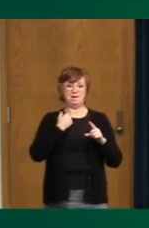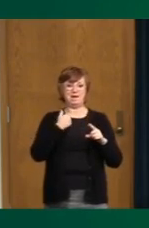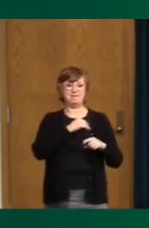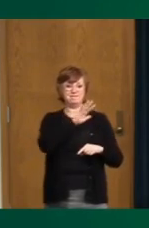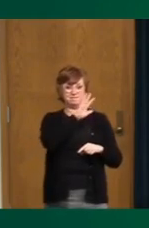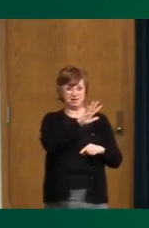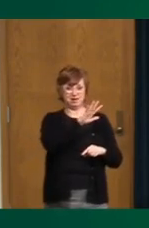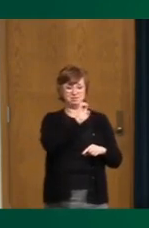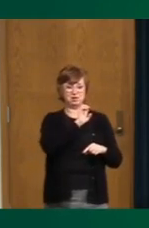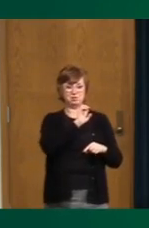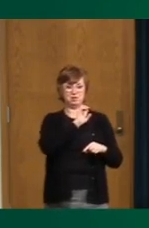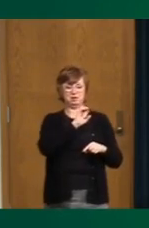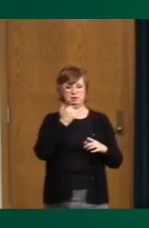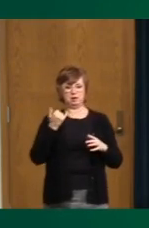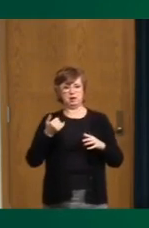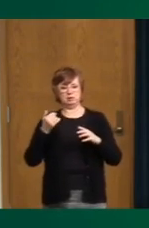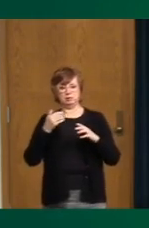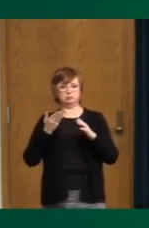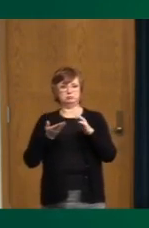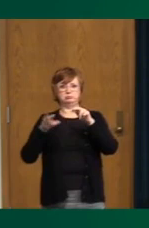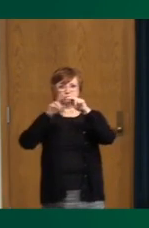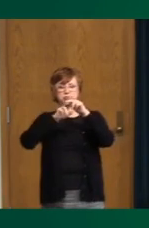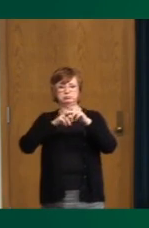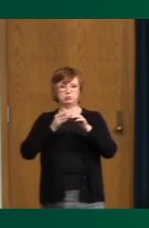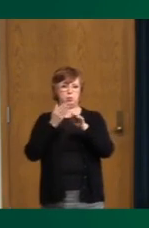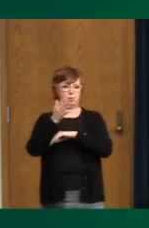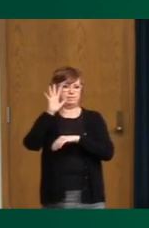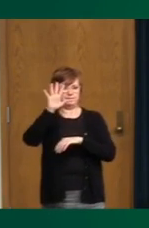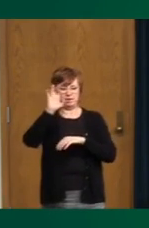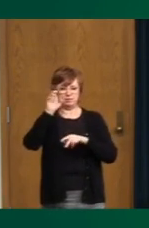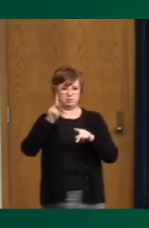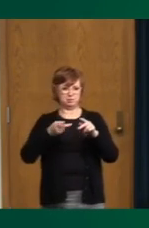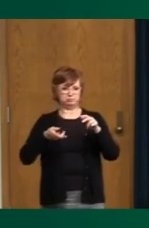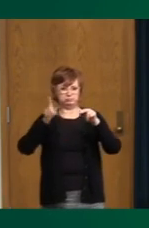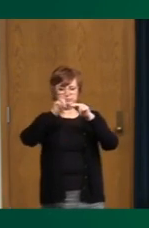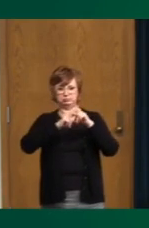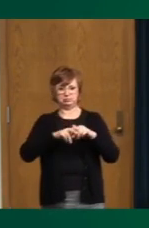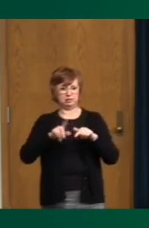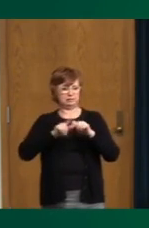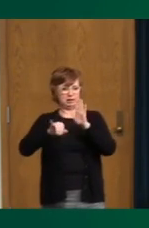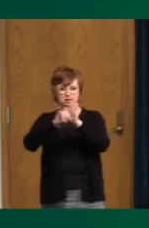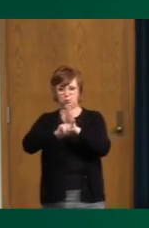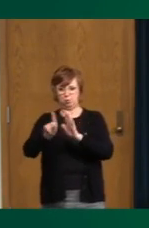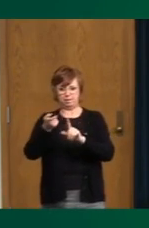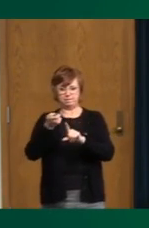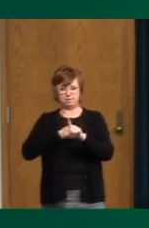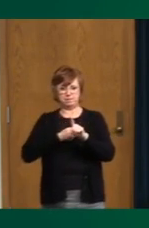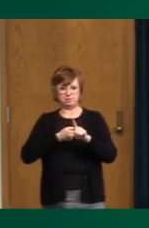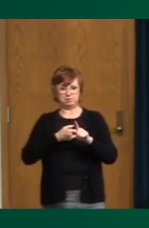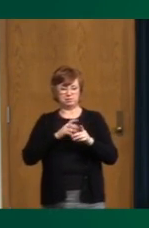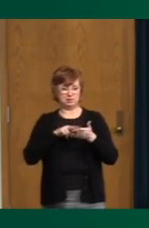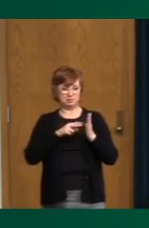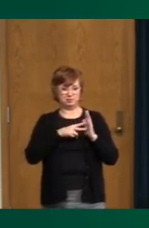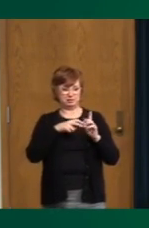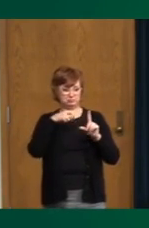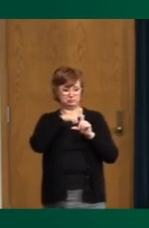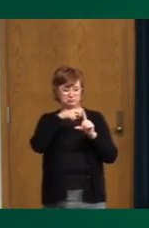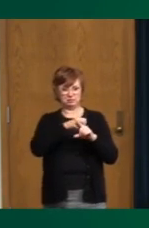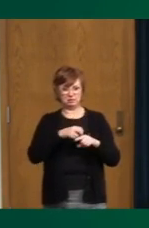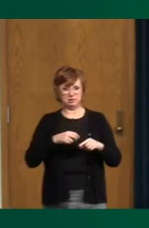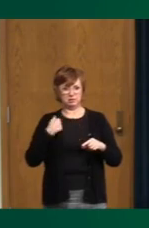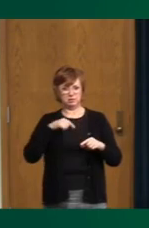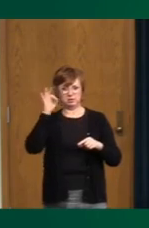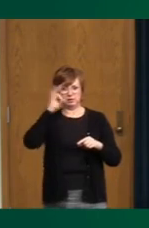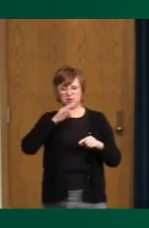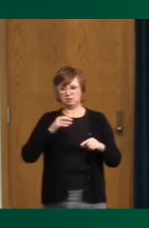contact tracing, or if there's going to be more done to improve contact tracing, or are we at the point where we're just not going to know